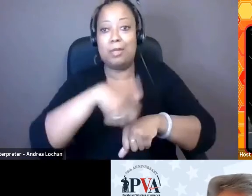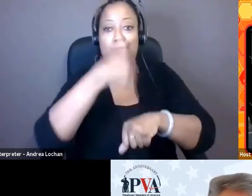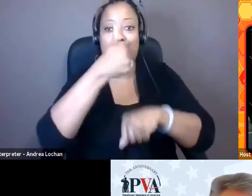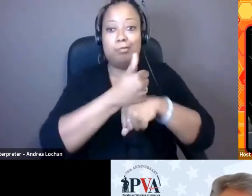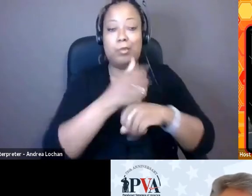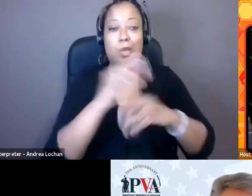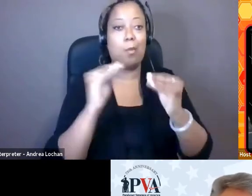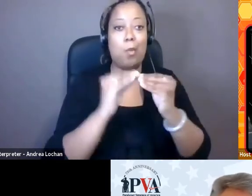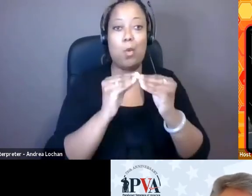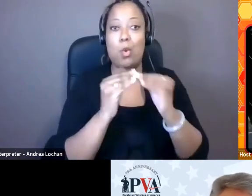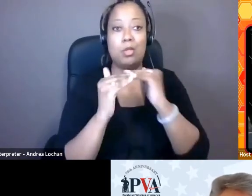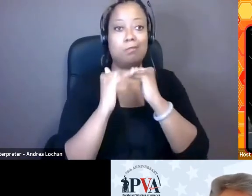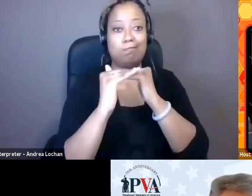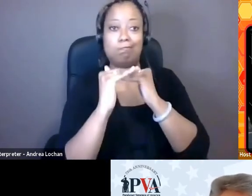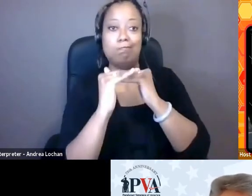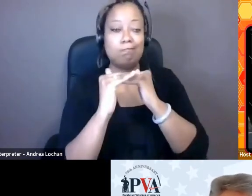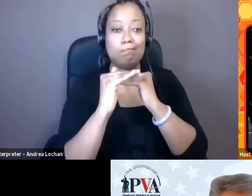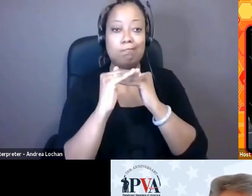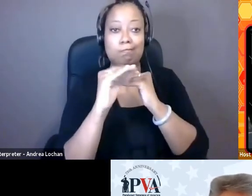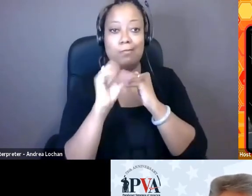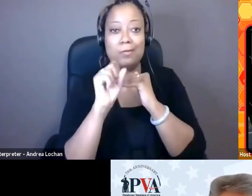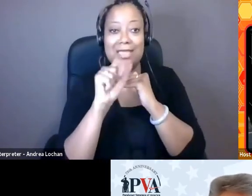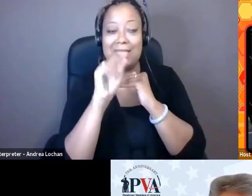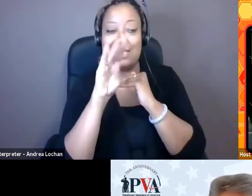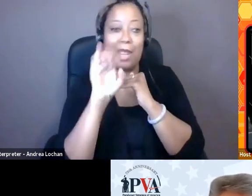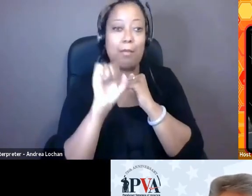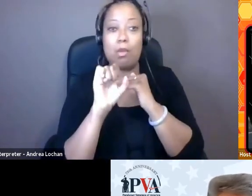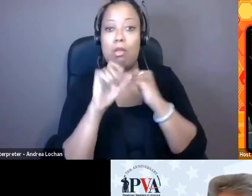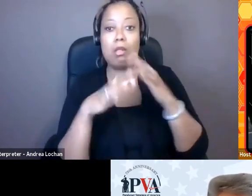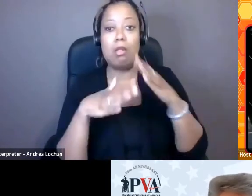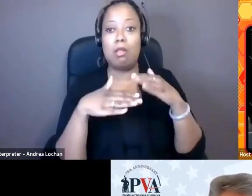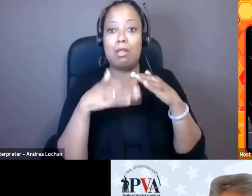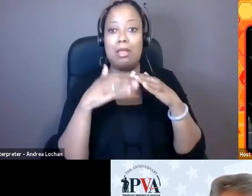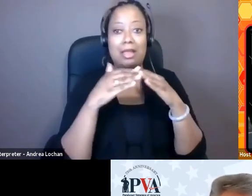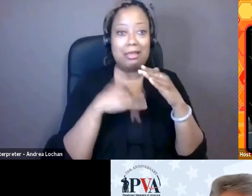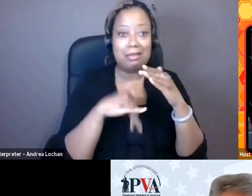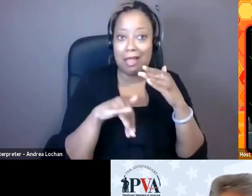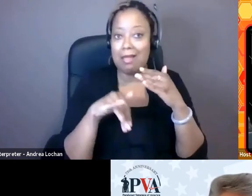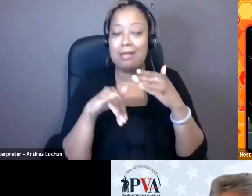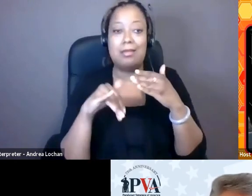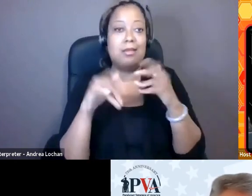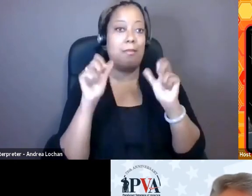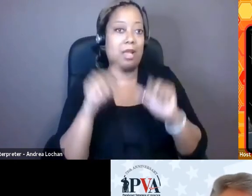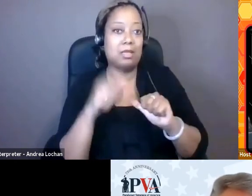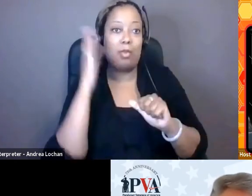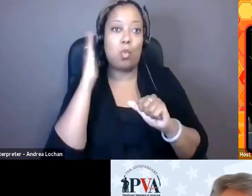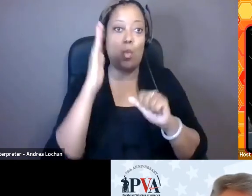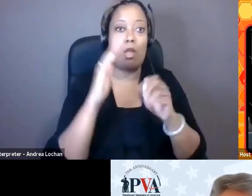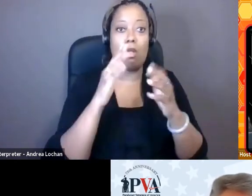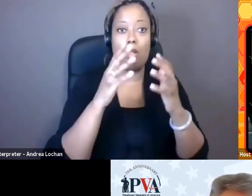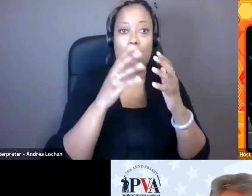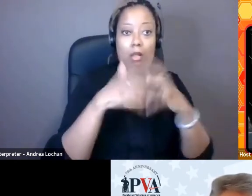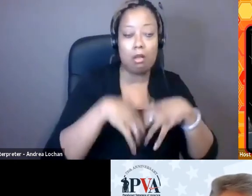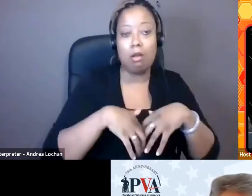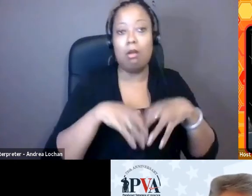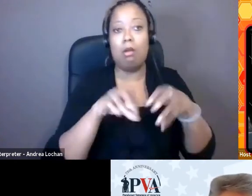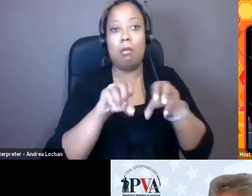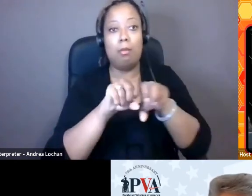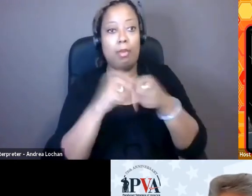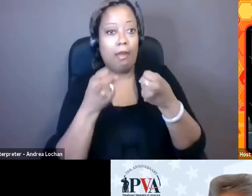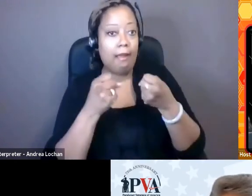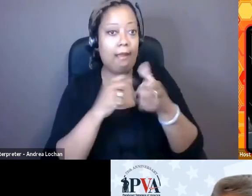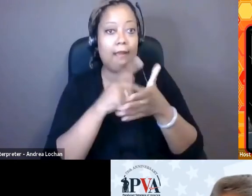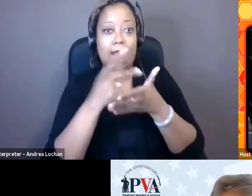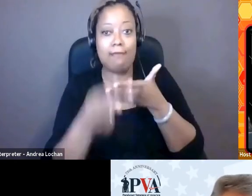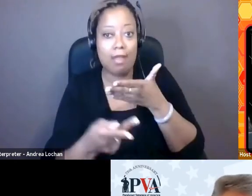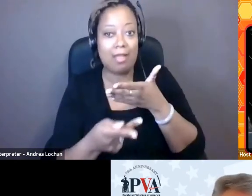stable typically. It's going to have less chance of breaking or failing than a temporary ramp. If you have to move